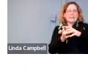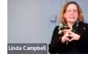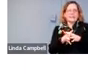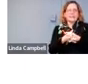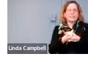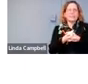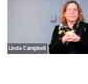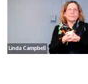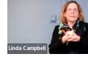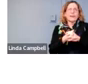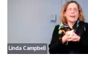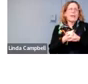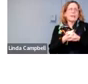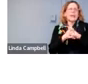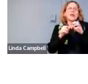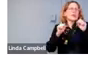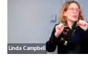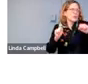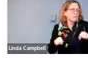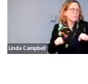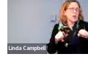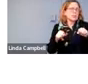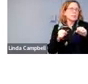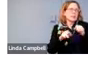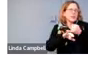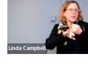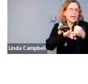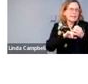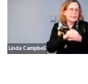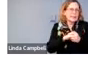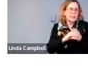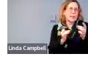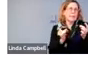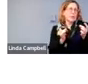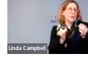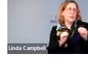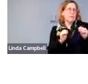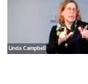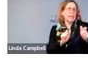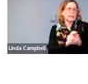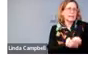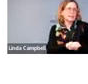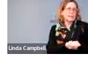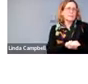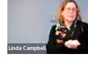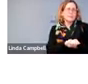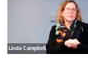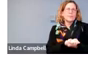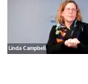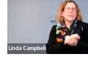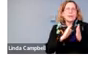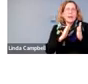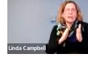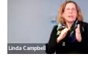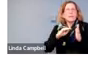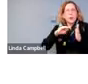typically that's when people then see this invasive species. It is possible to eradicate it if you move